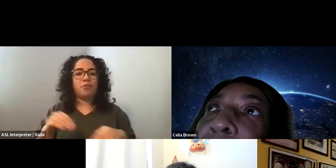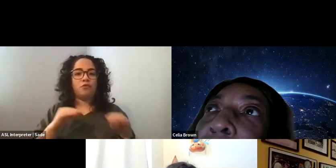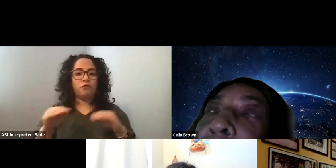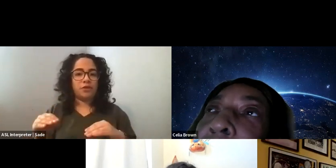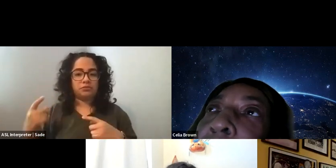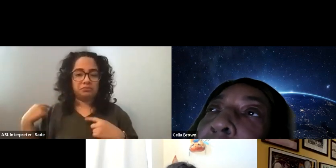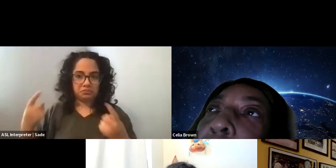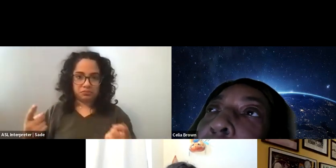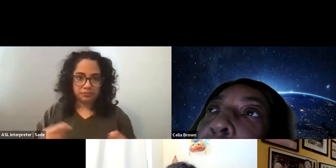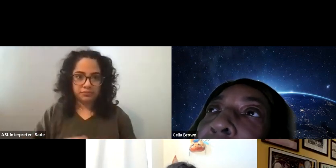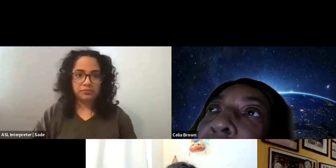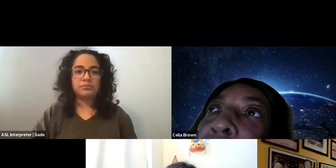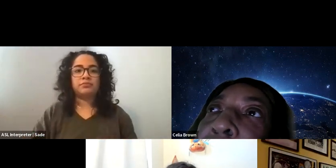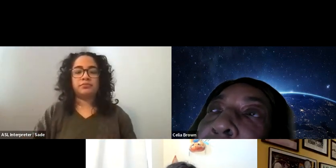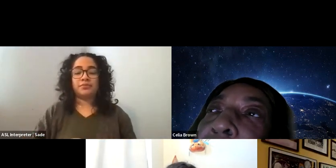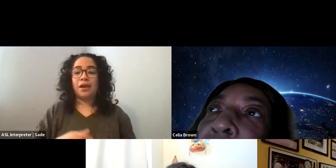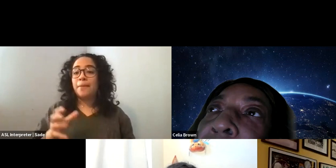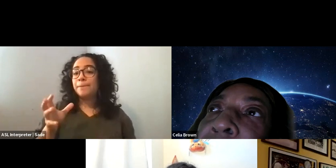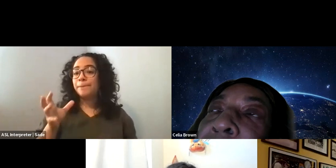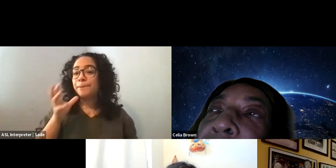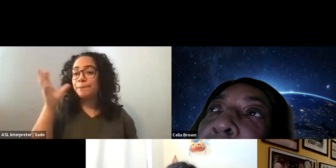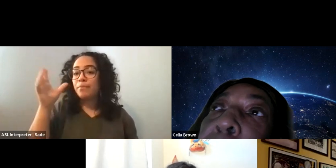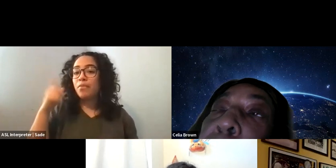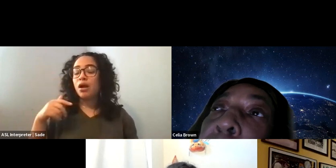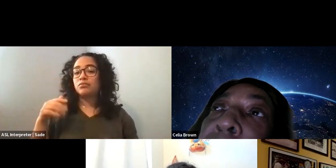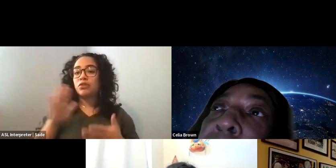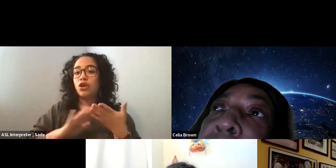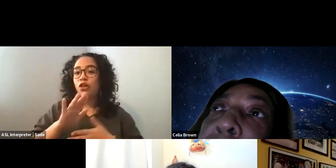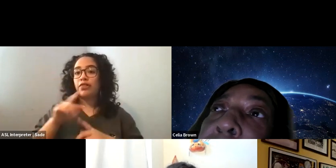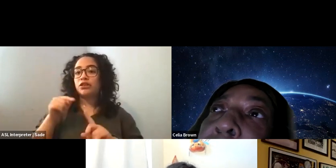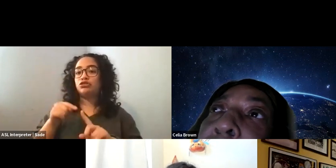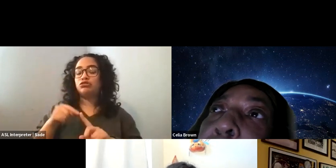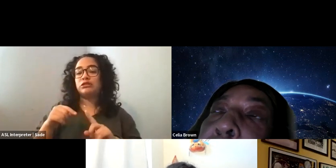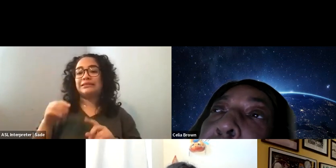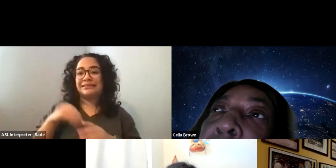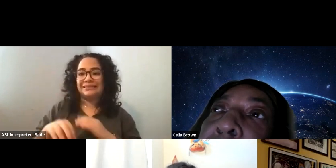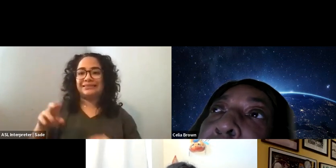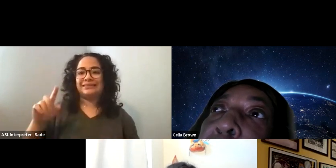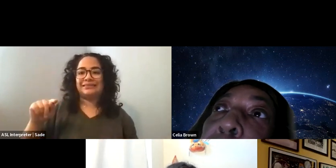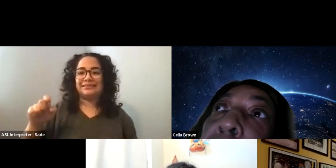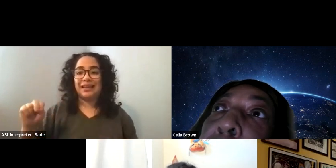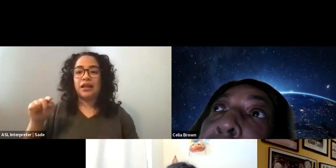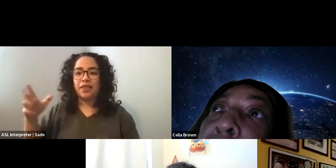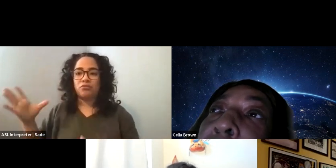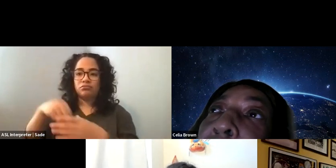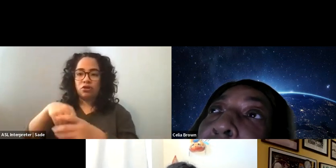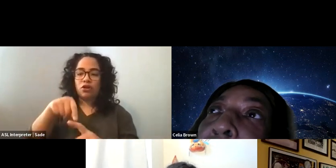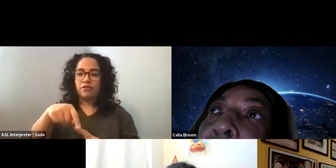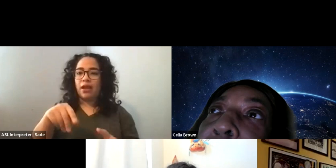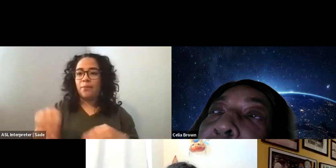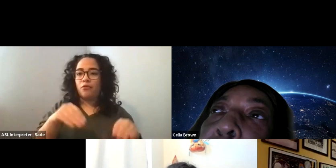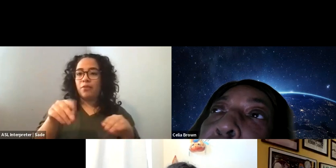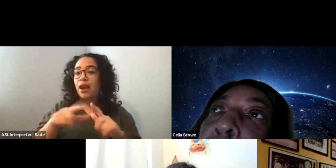dad were in college in Tennessee and they were part of that. And my mother grew up